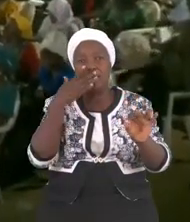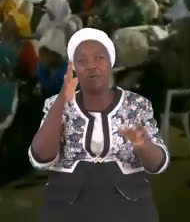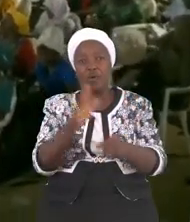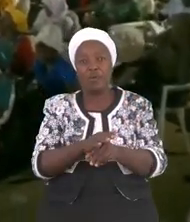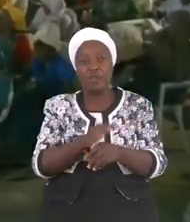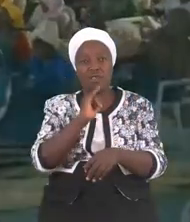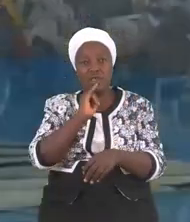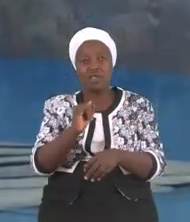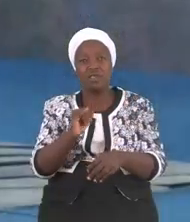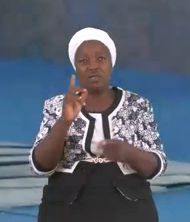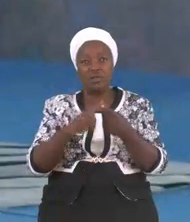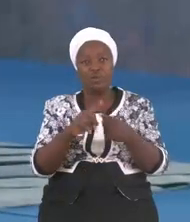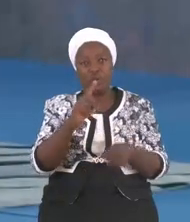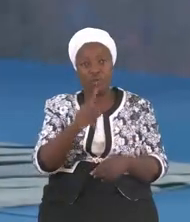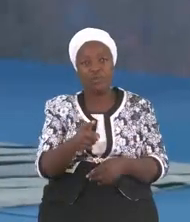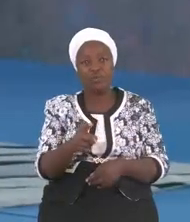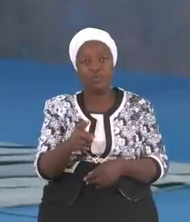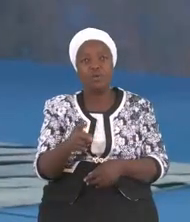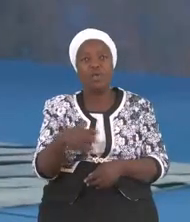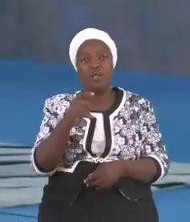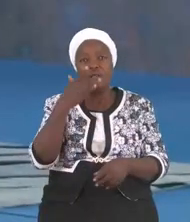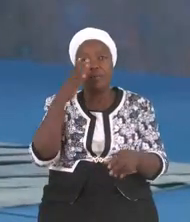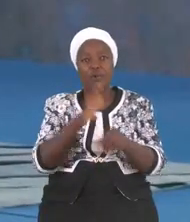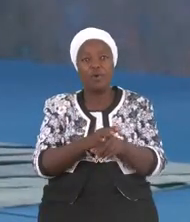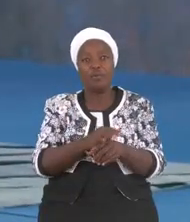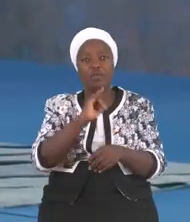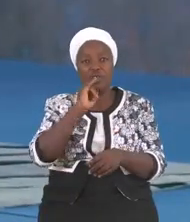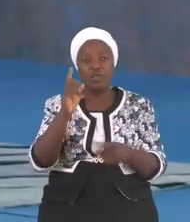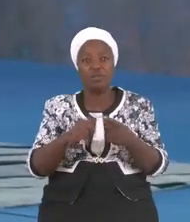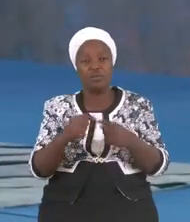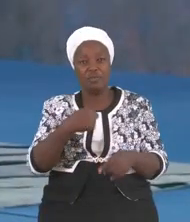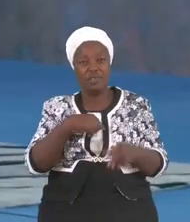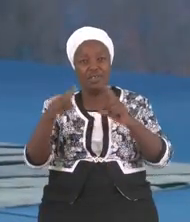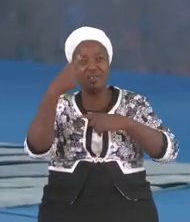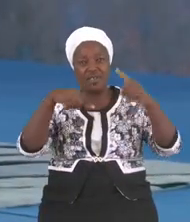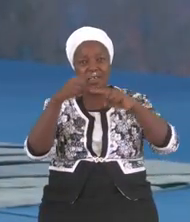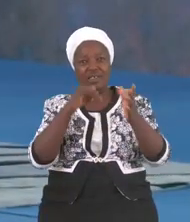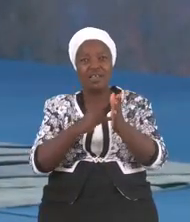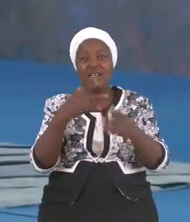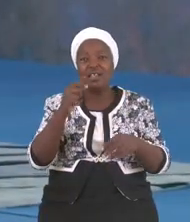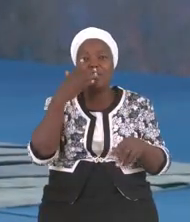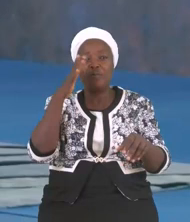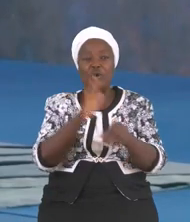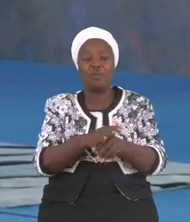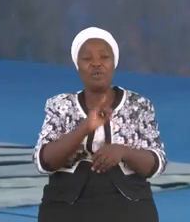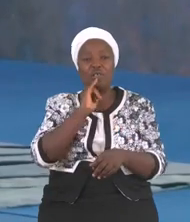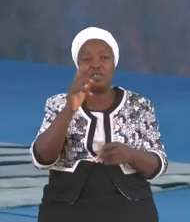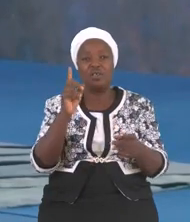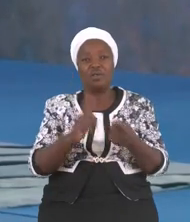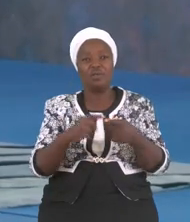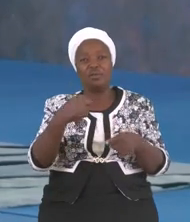is unto you. The promise is unto me. The promise is unto